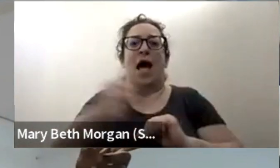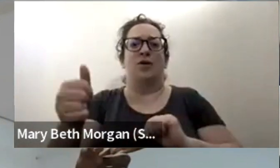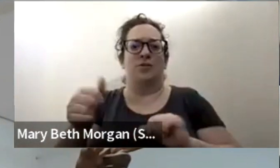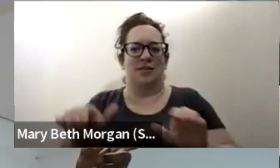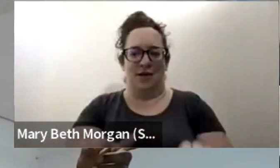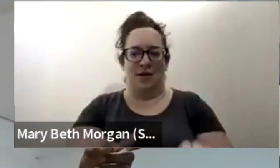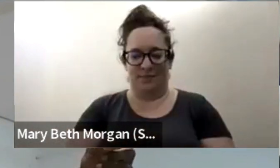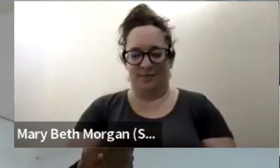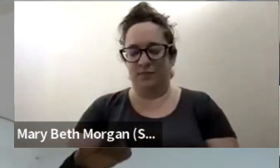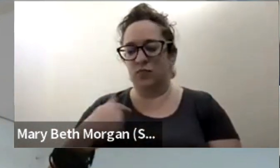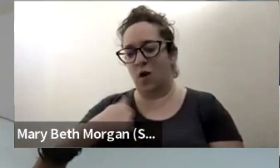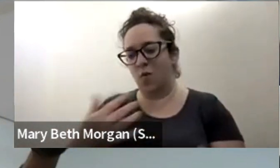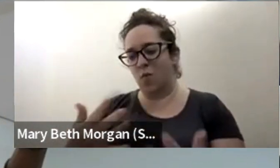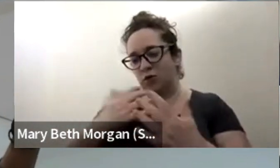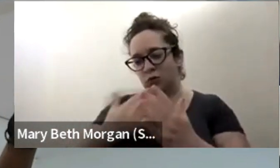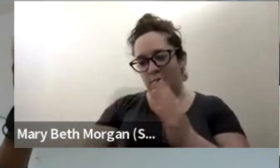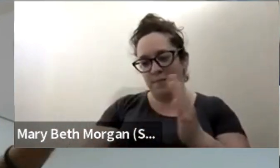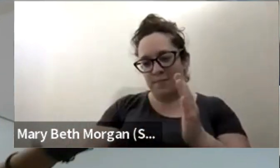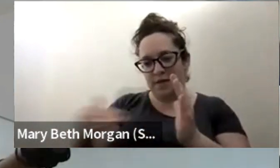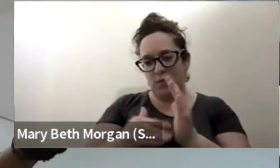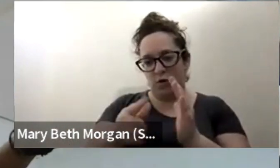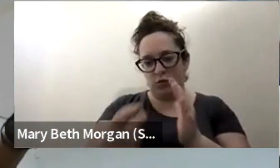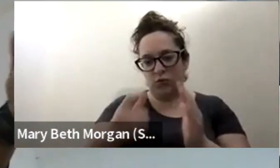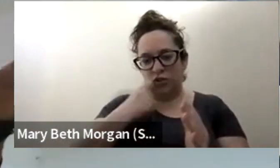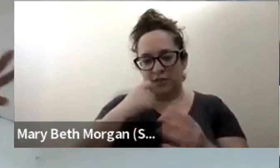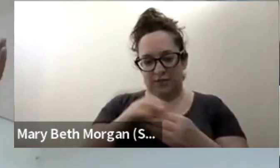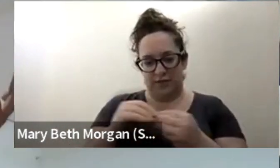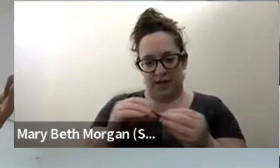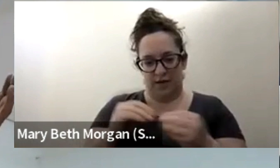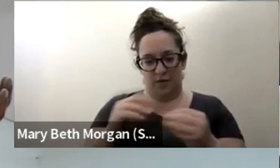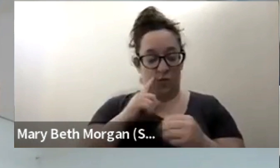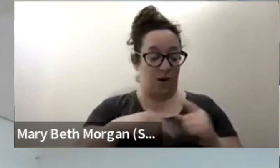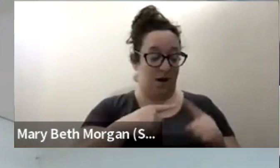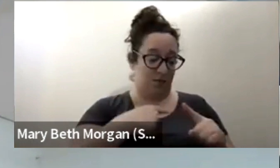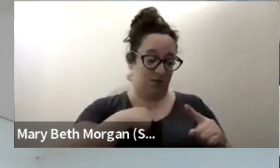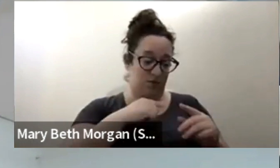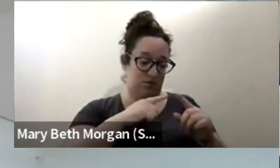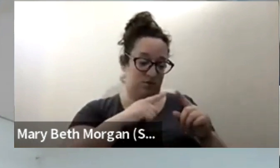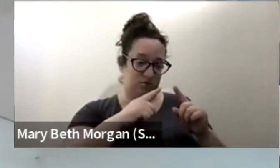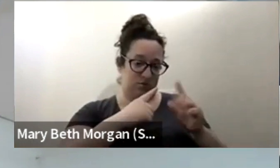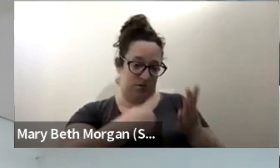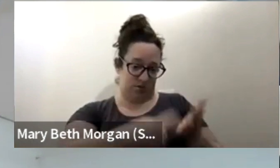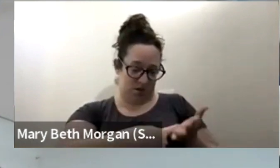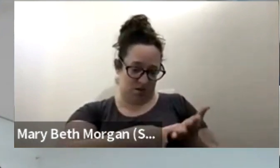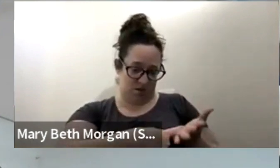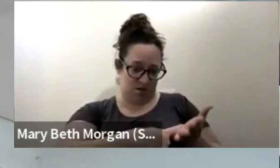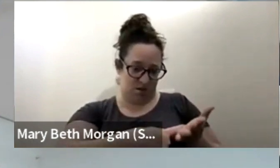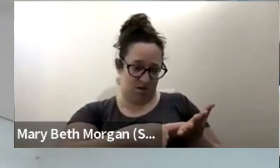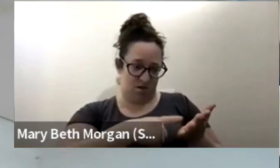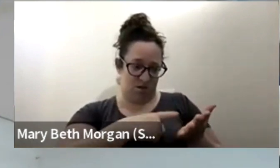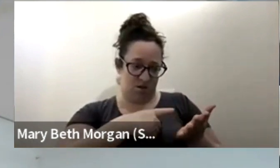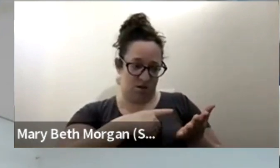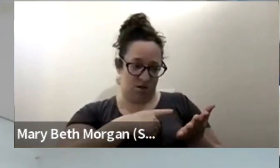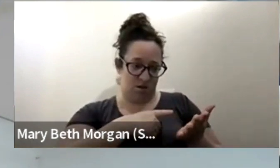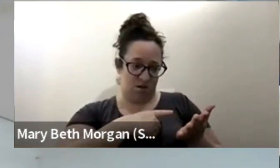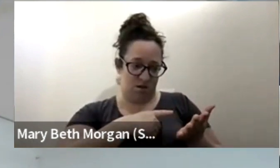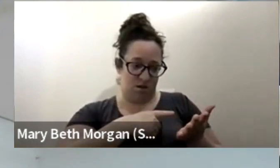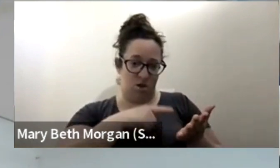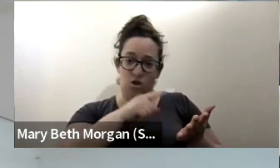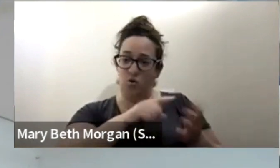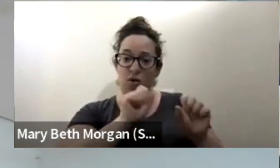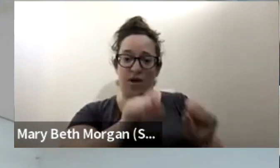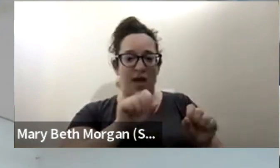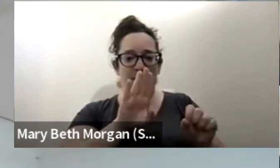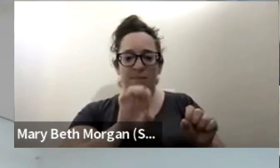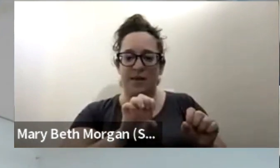repeat what you said, which was, you know, when I was talking about how you can be as meta as